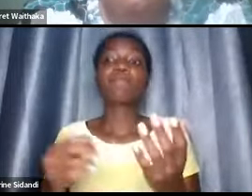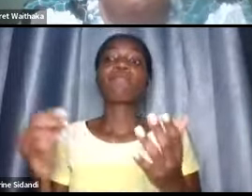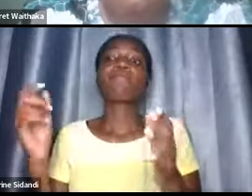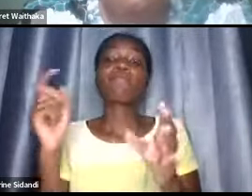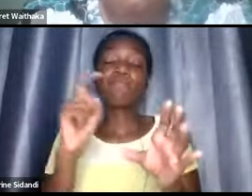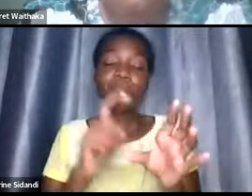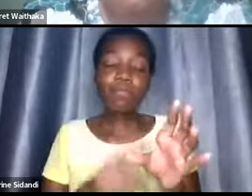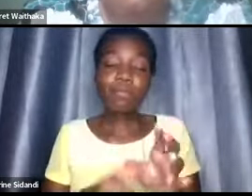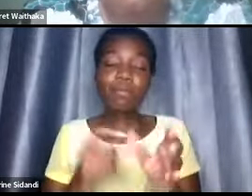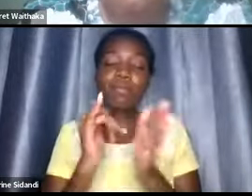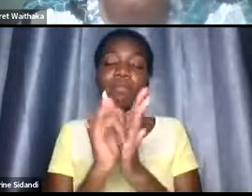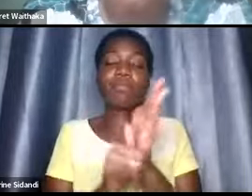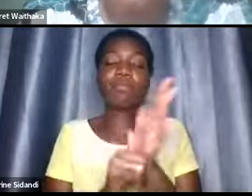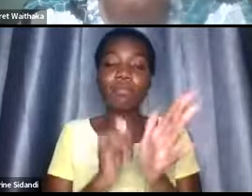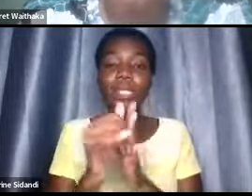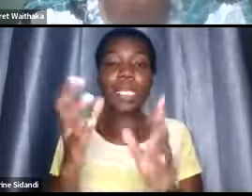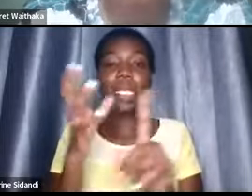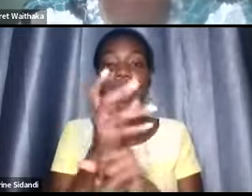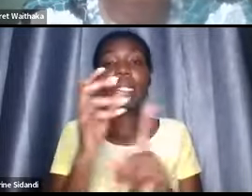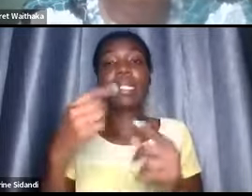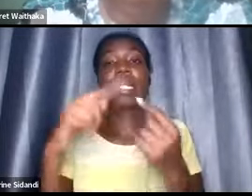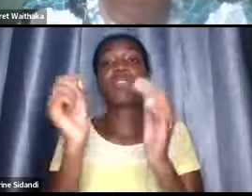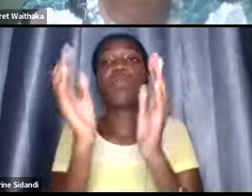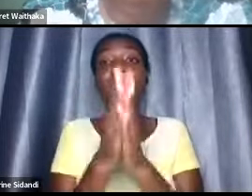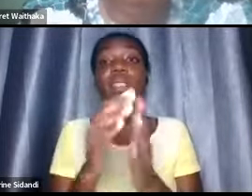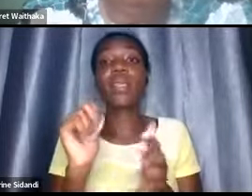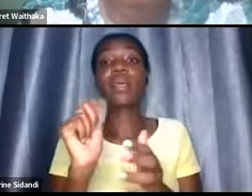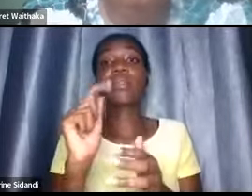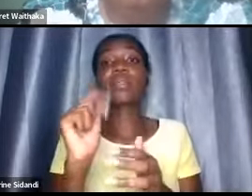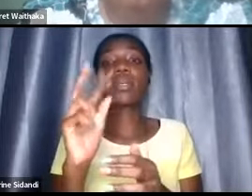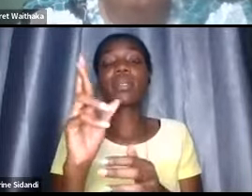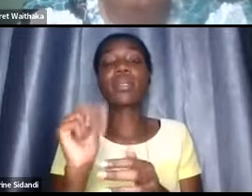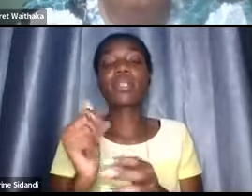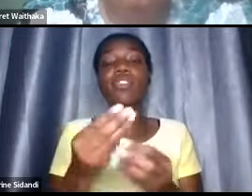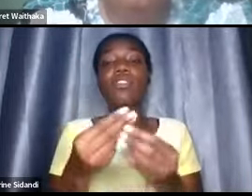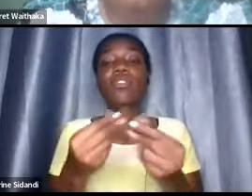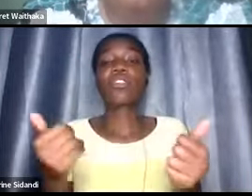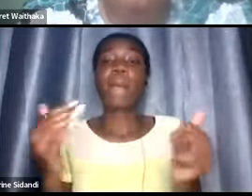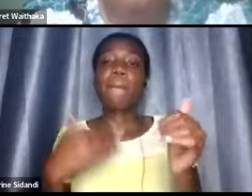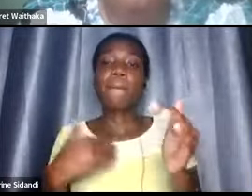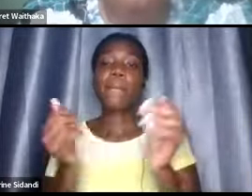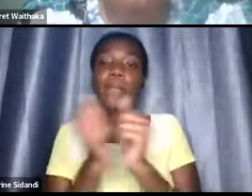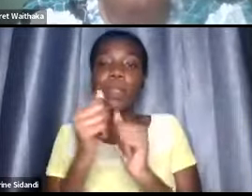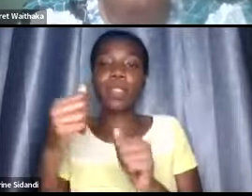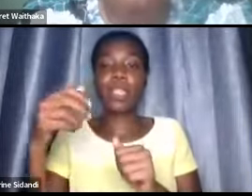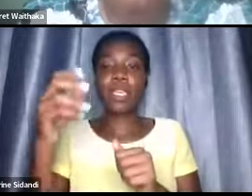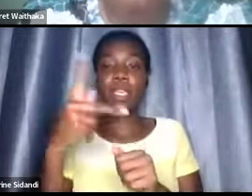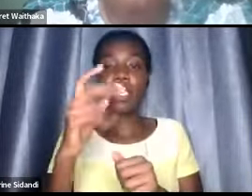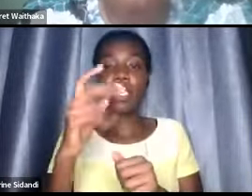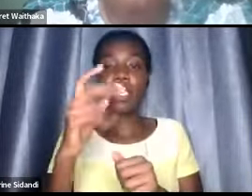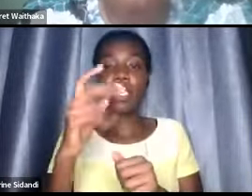Get it right with Atara Solutions. We have with me here my colleague, Kevin Deepo. Kevin, you can just say something.